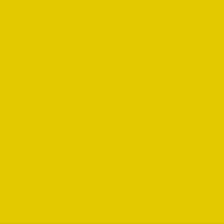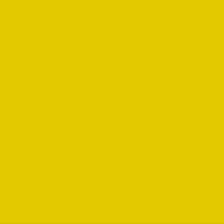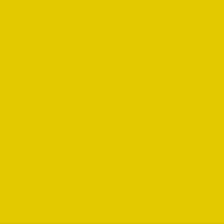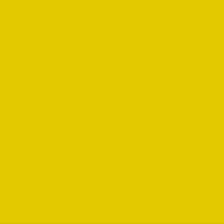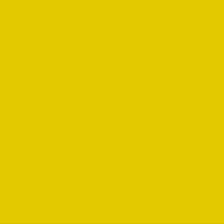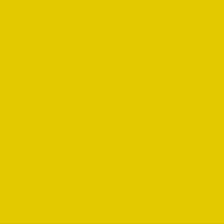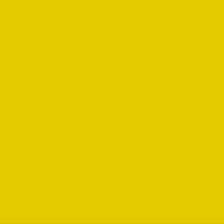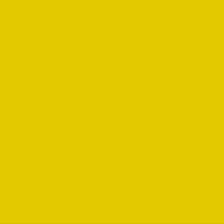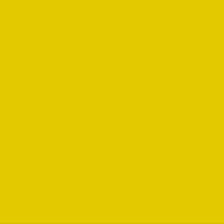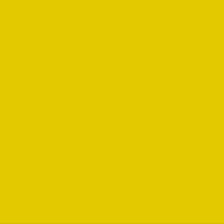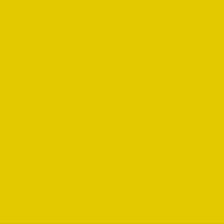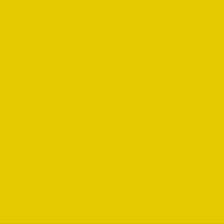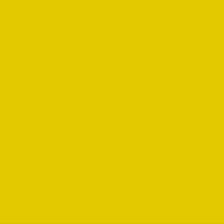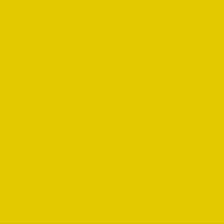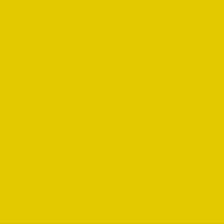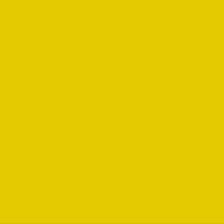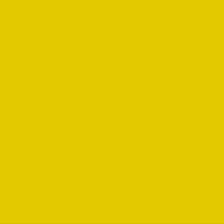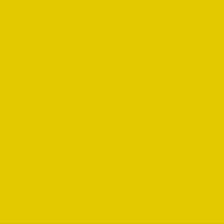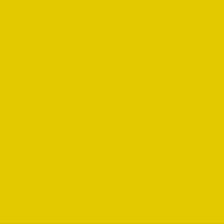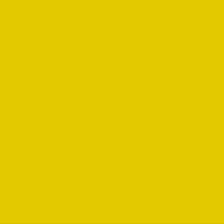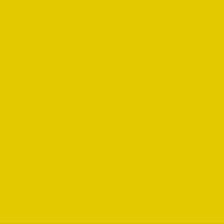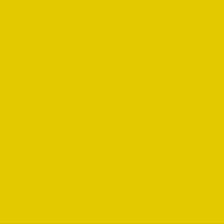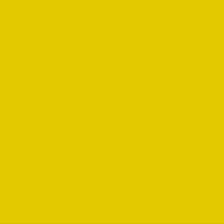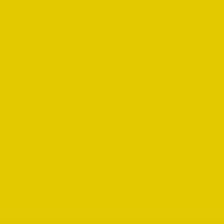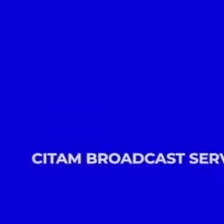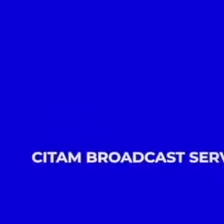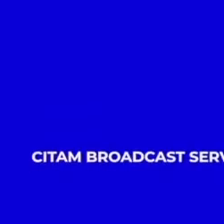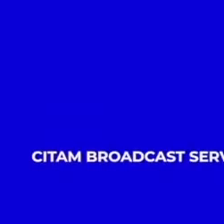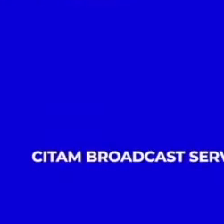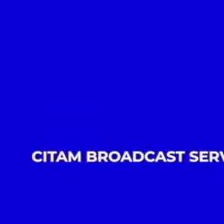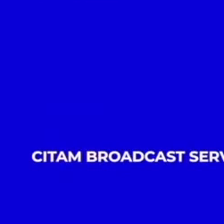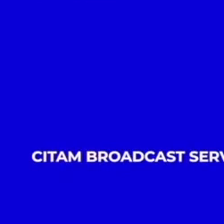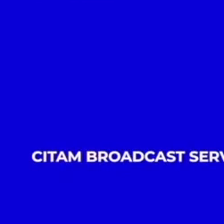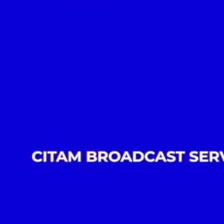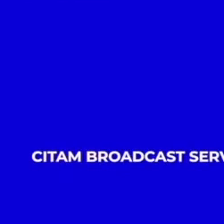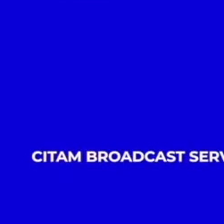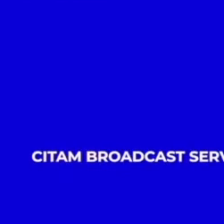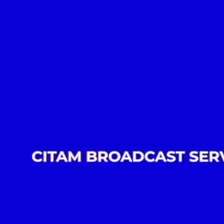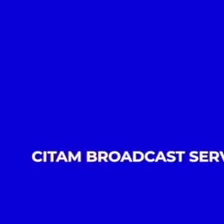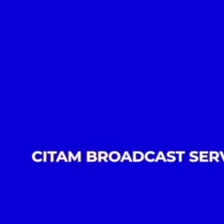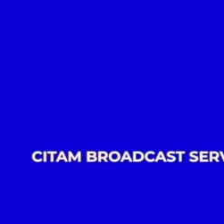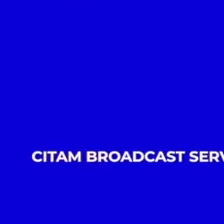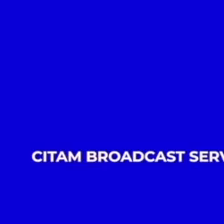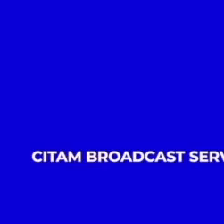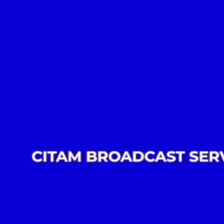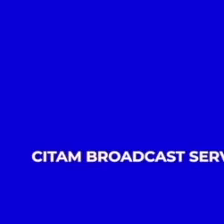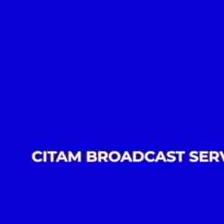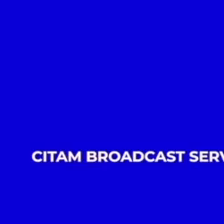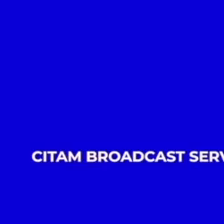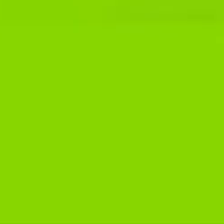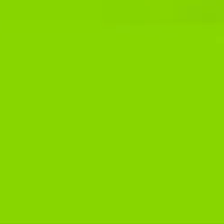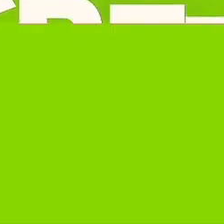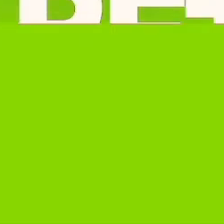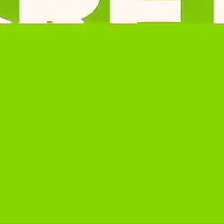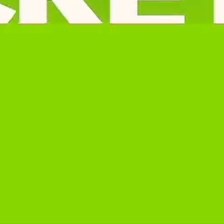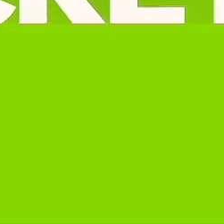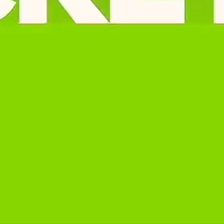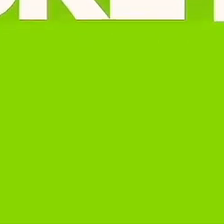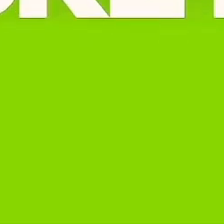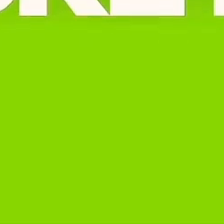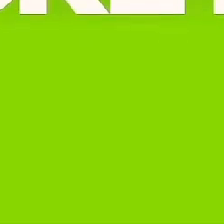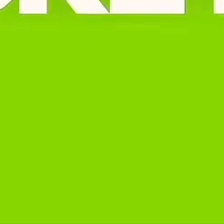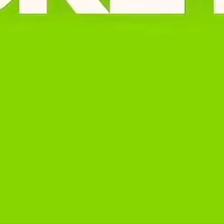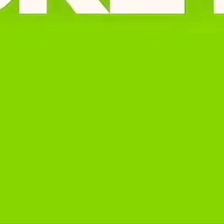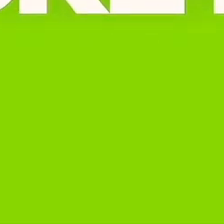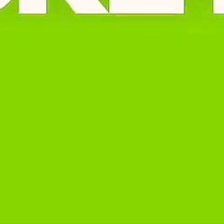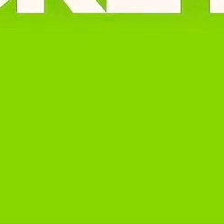It is now time to express our worship to God through giving. Thank you for the continued support of God's work through CITAM. We believe that God,